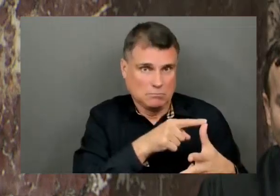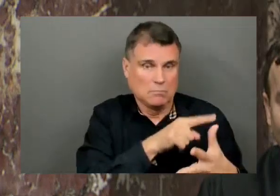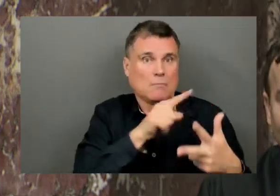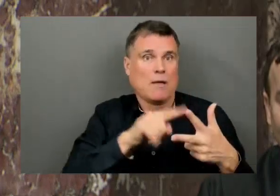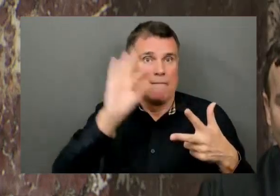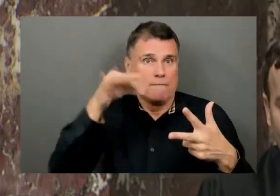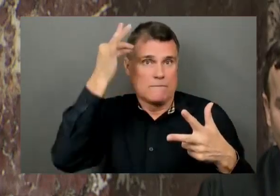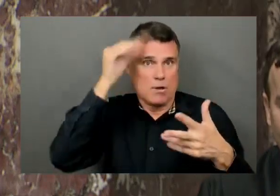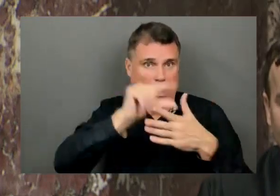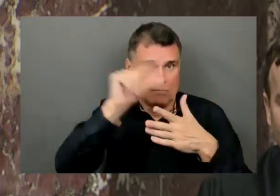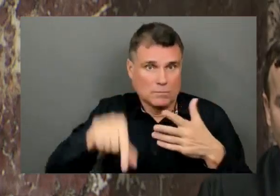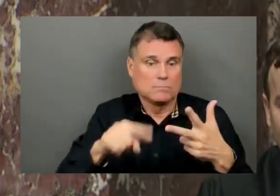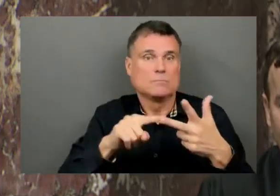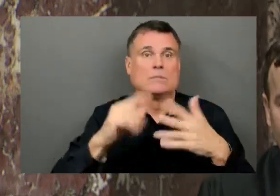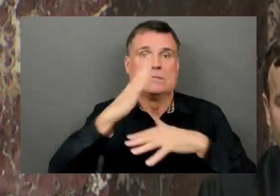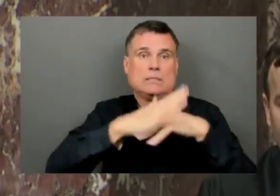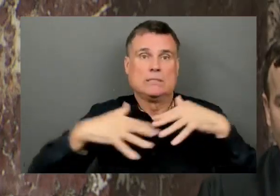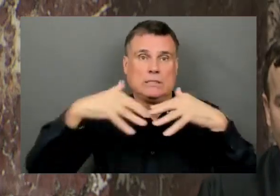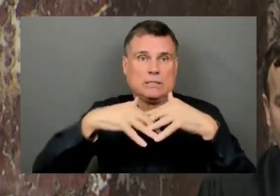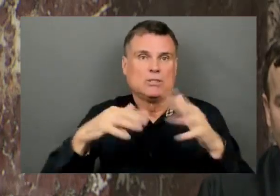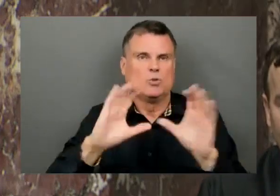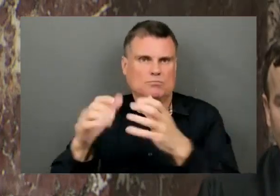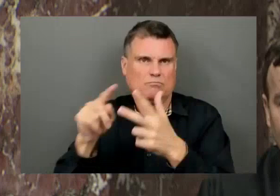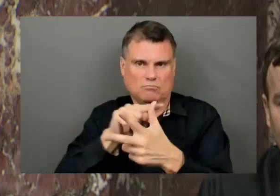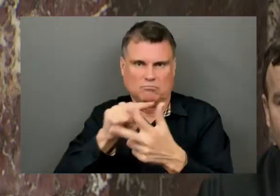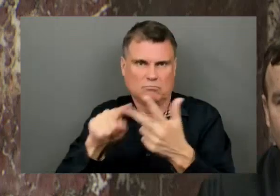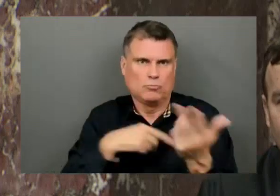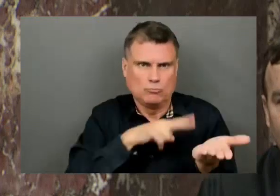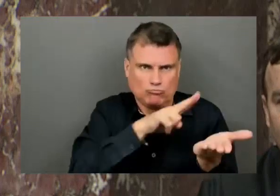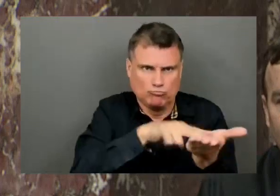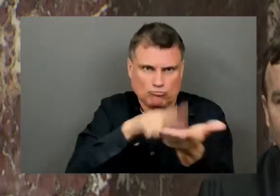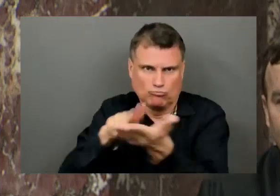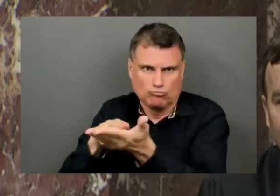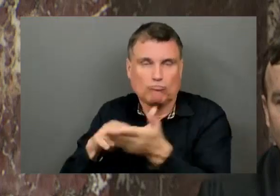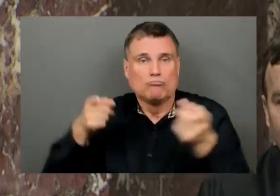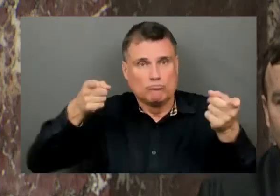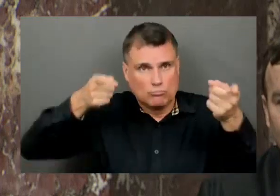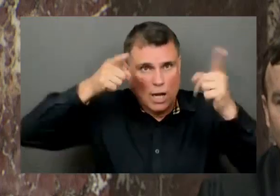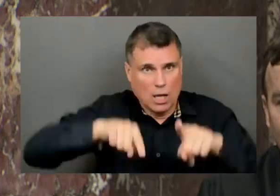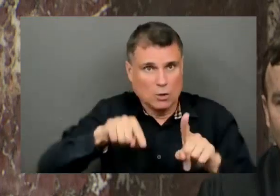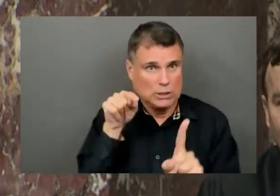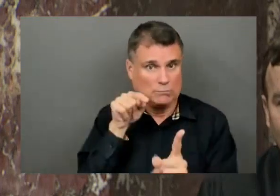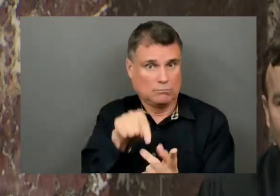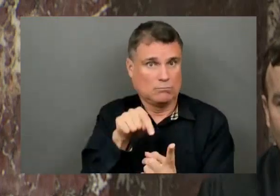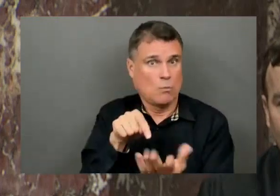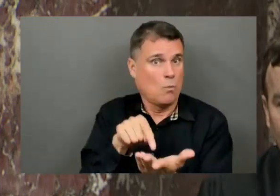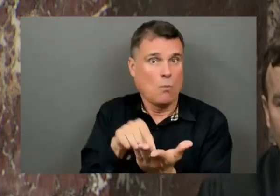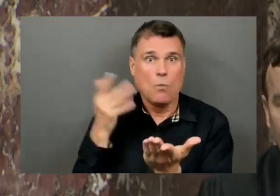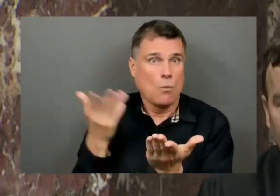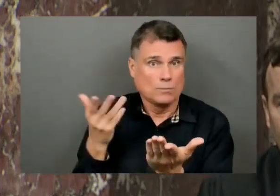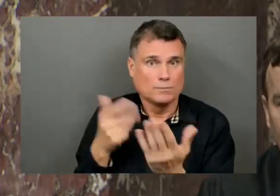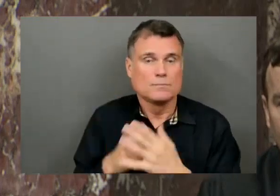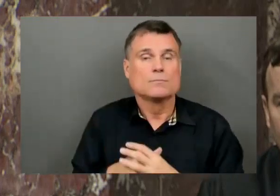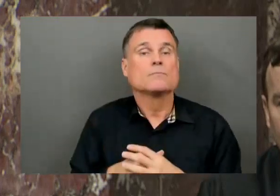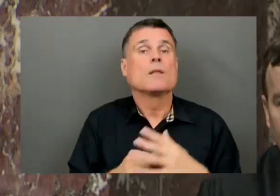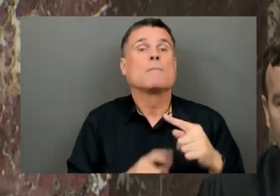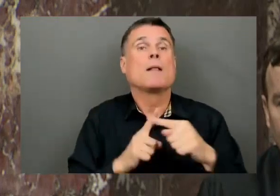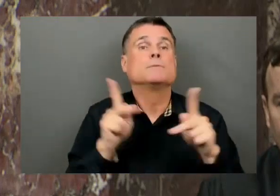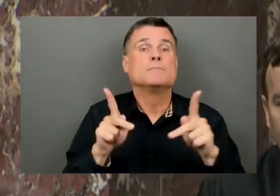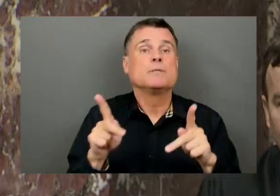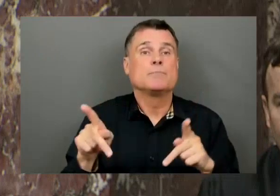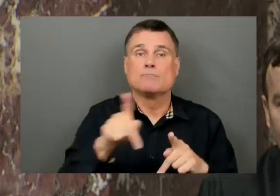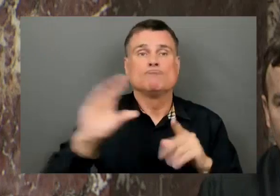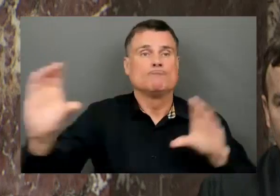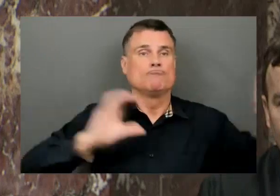than $1 billion in contributions from the philanthropic sector, from the province and the federal government, to be able to enable